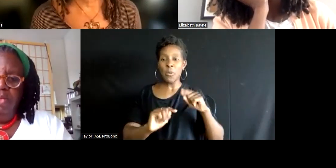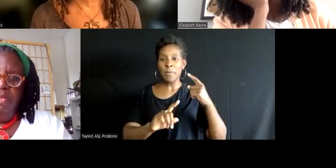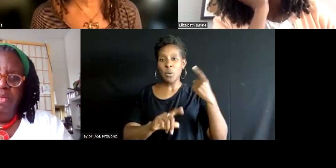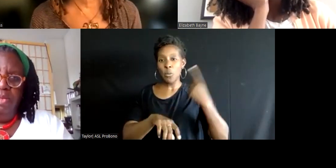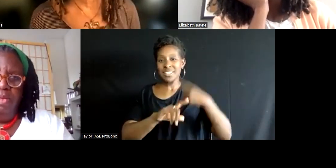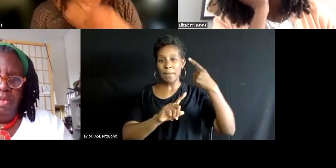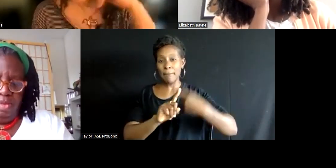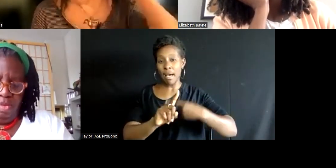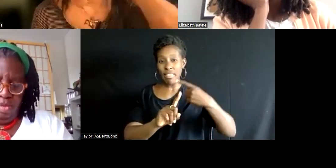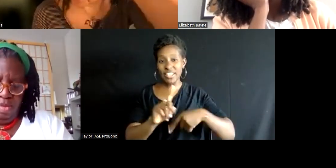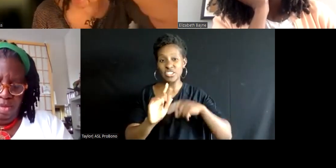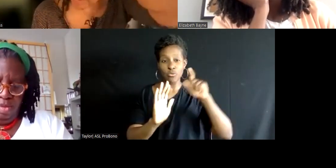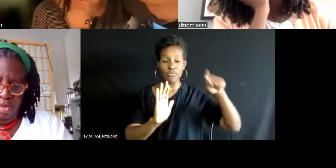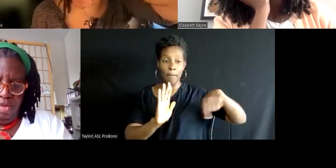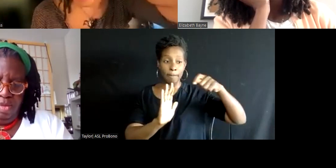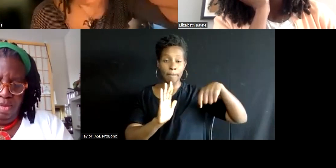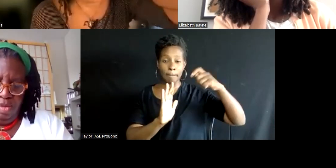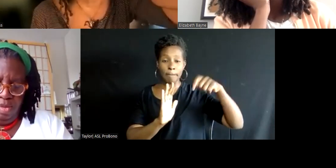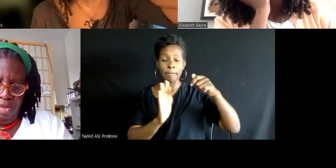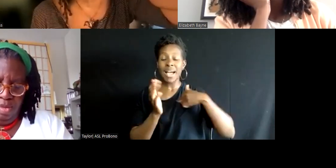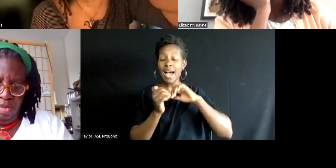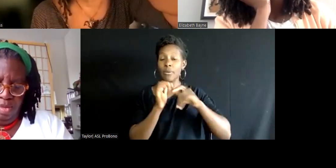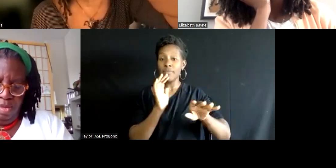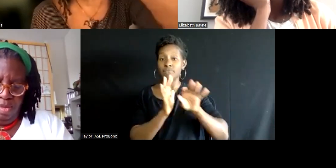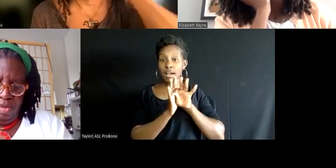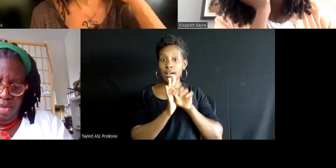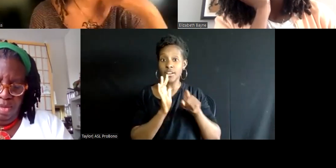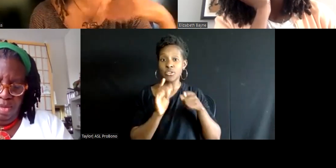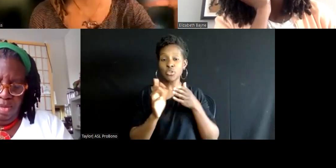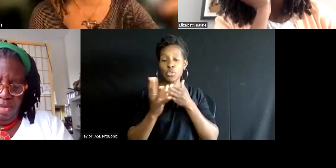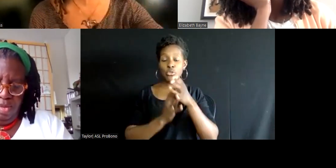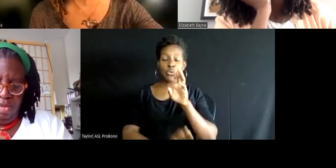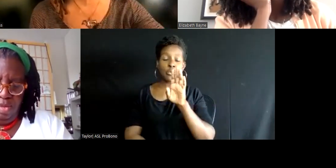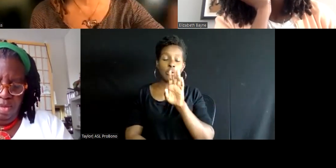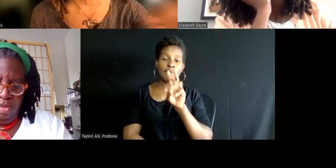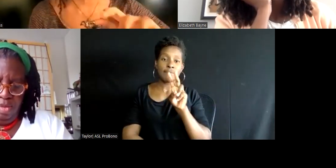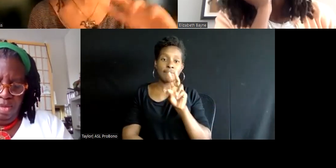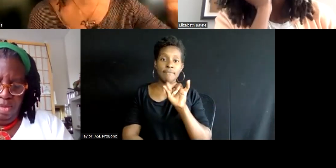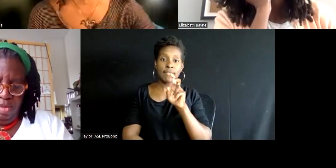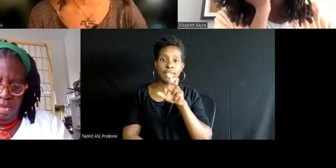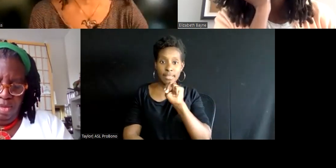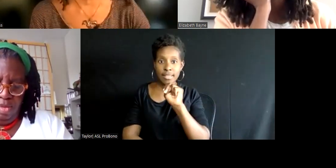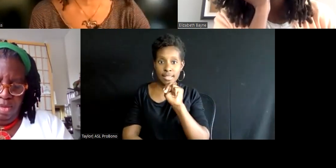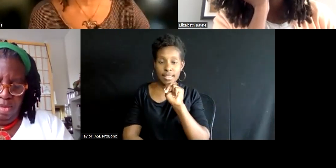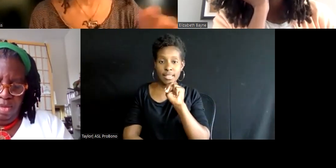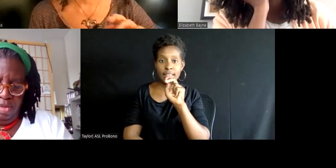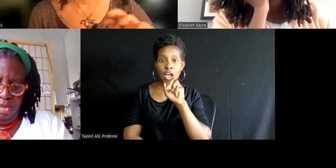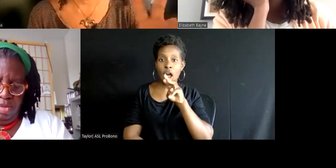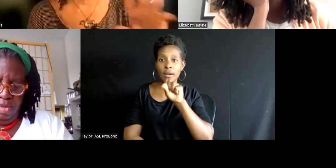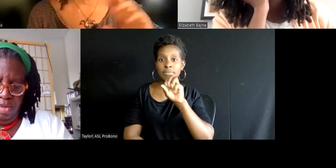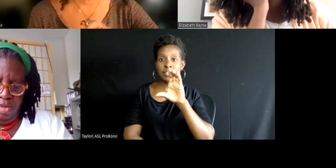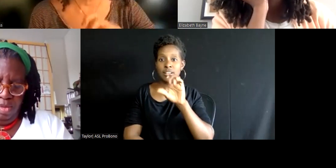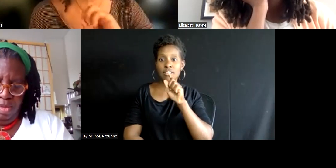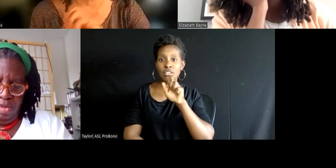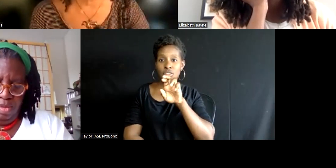story about her. And I had found her actually through Vivian Clark Armstead's group. It actually is a very long story. I